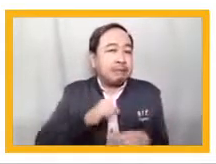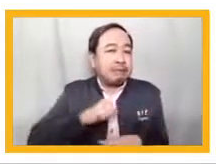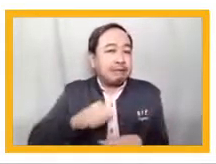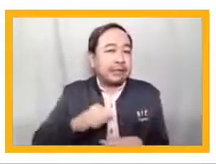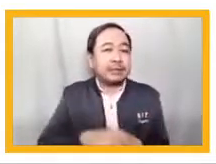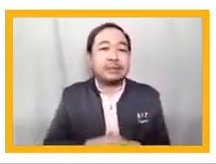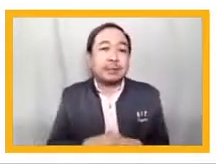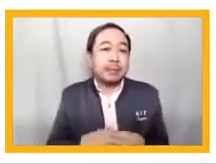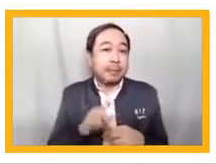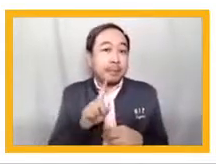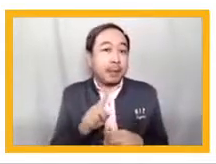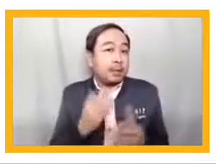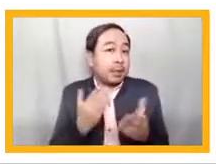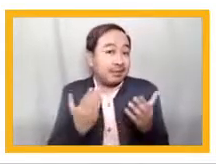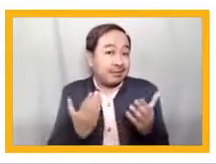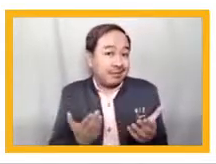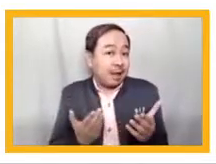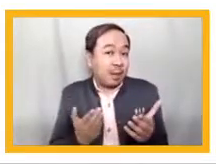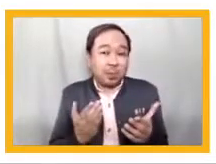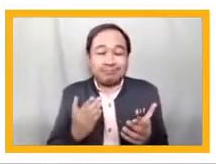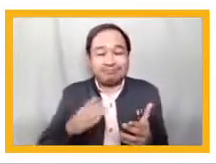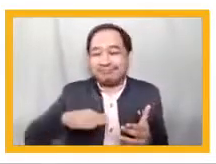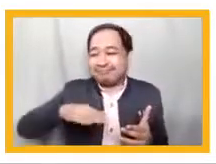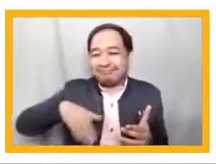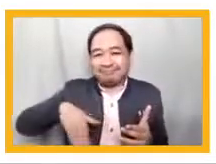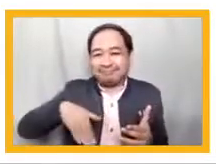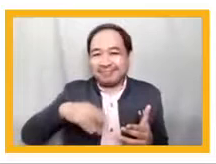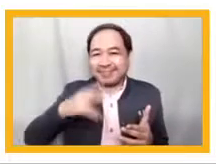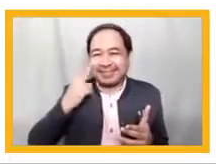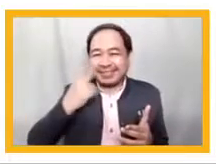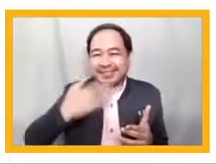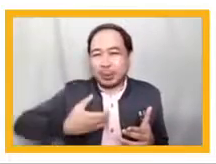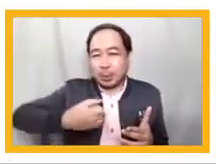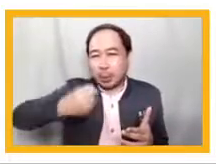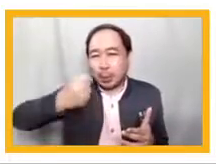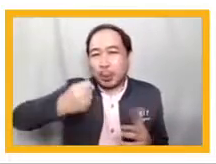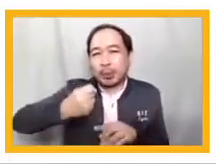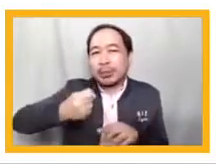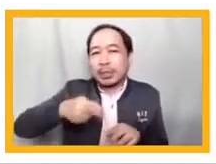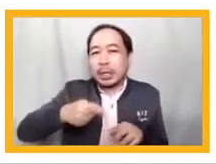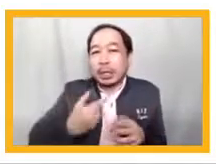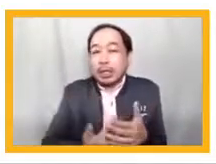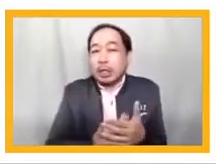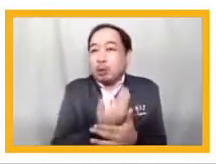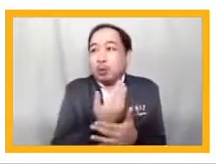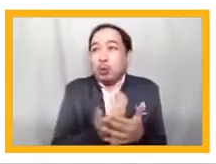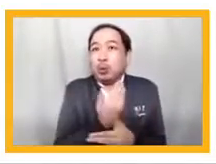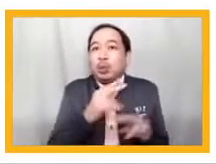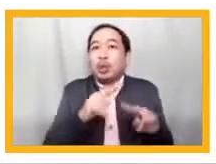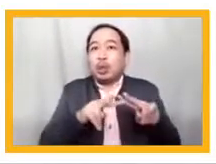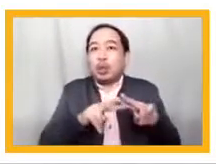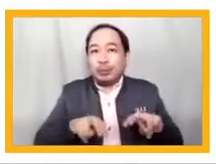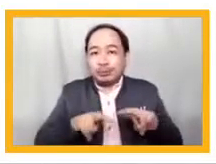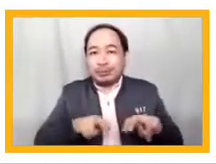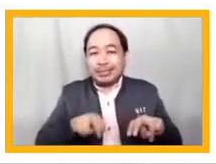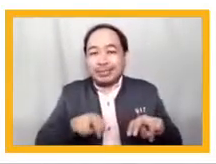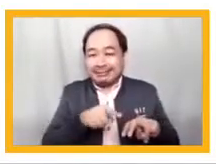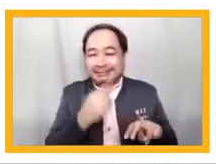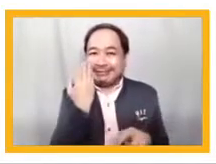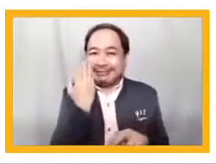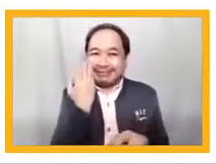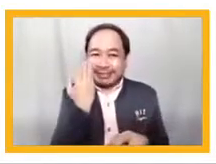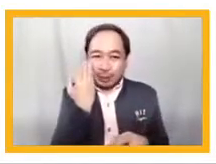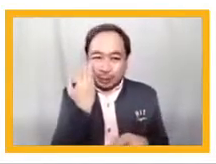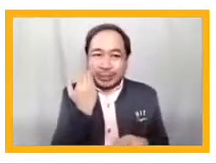it because this study is just new recently. We finished it recently. So this is the collection